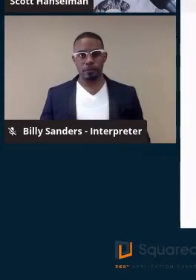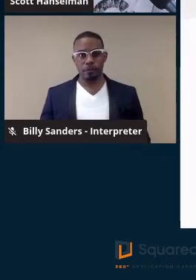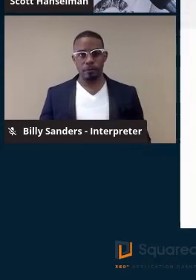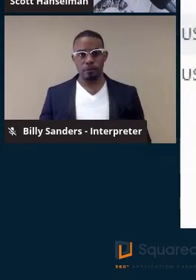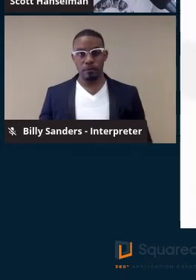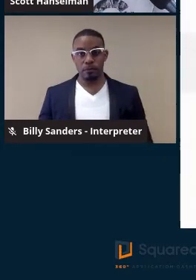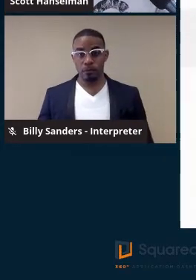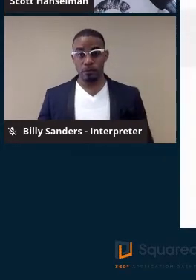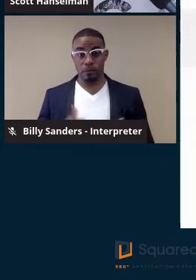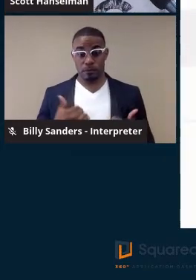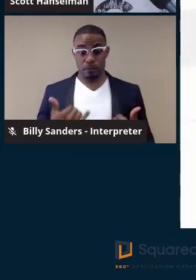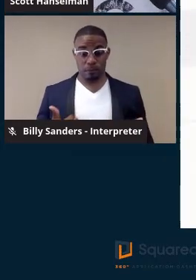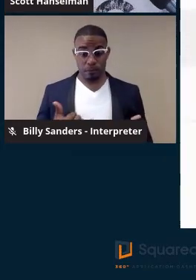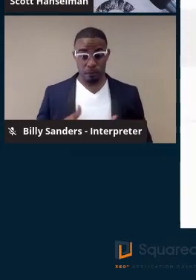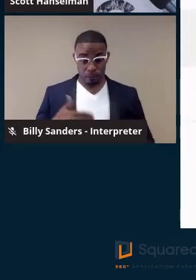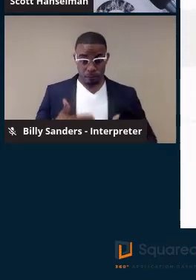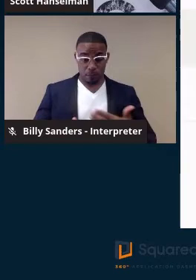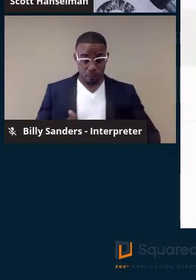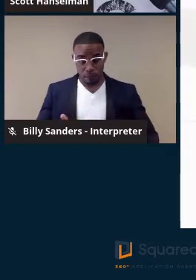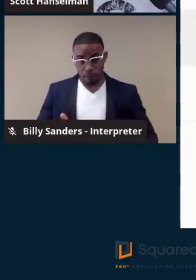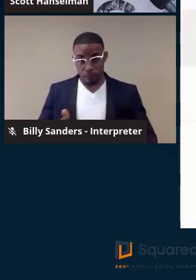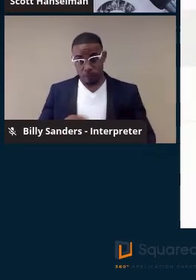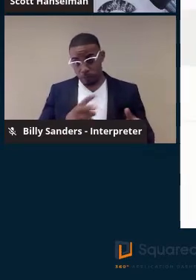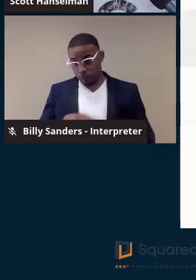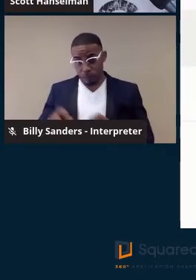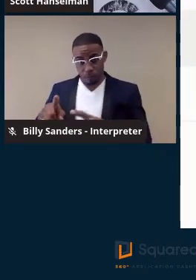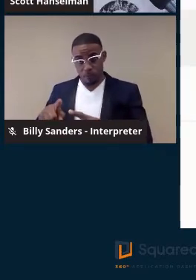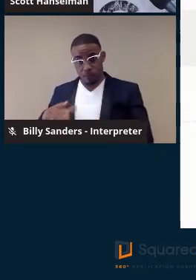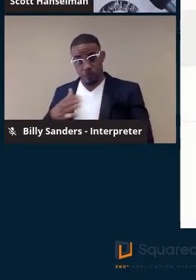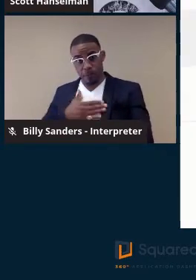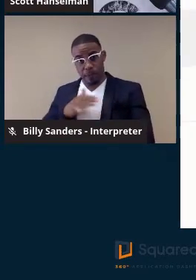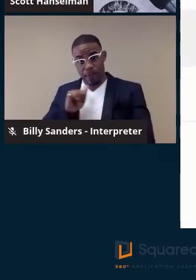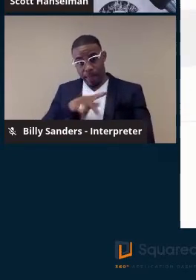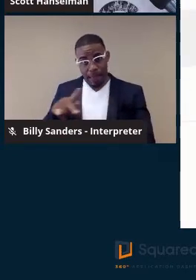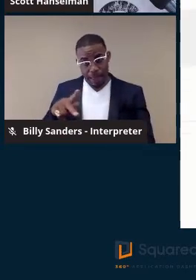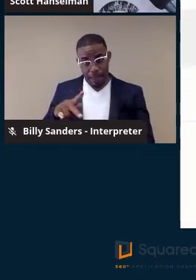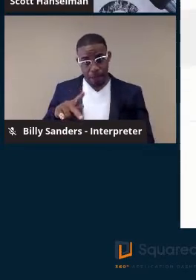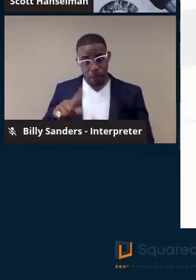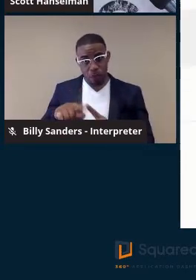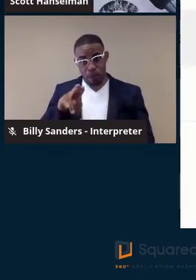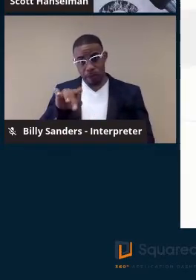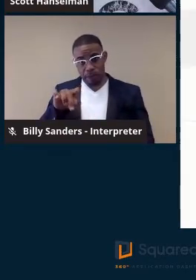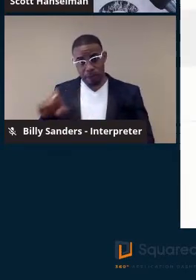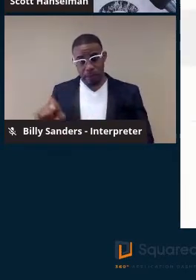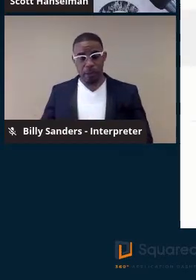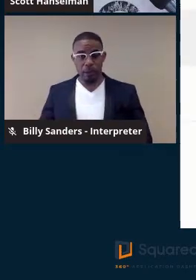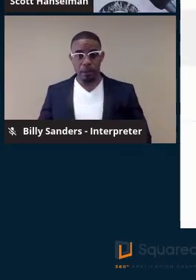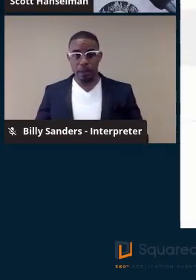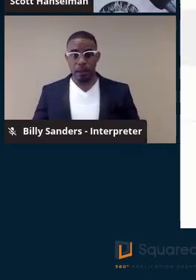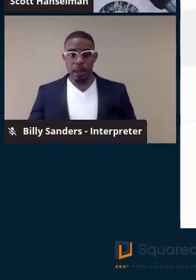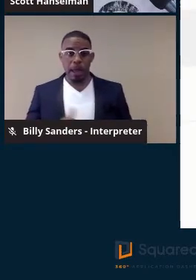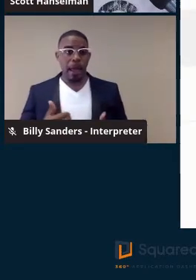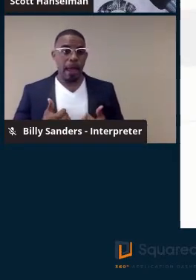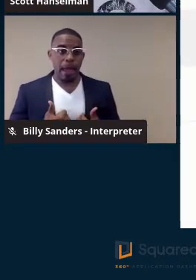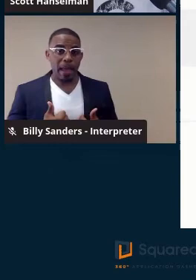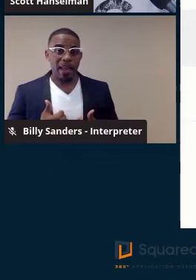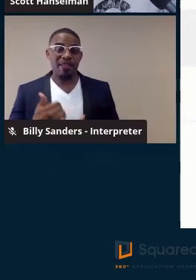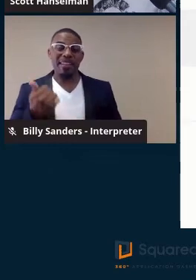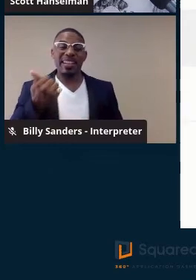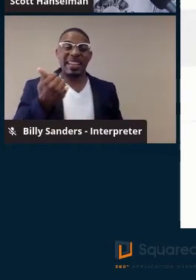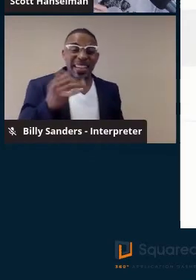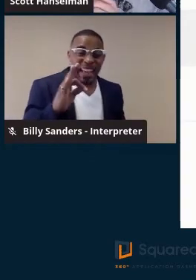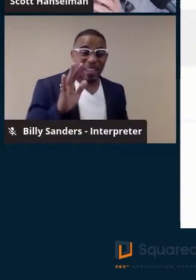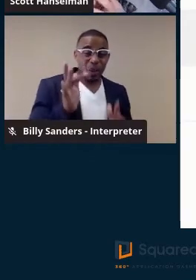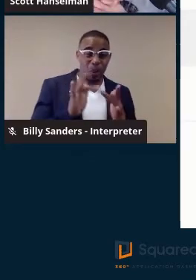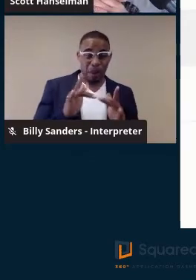So I'm currently in the process of moving my applications to Linux. I have 19